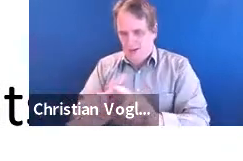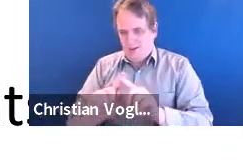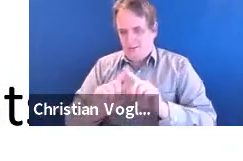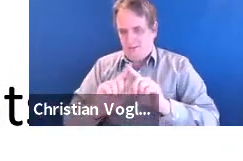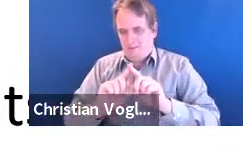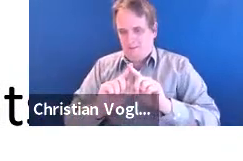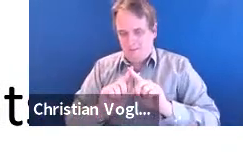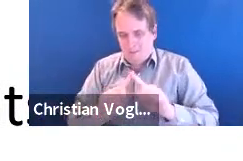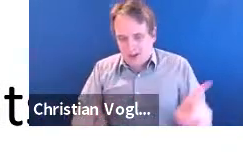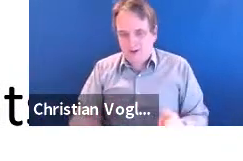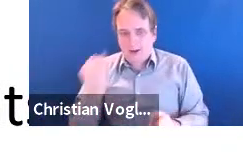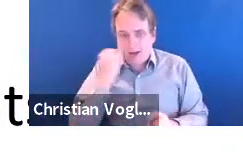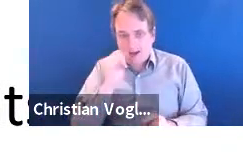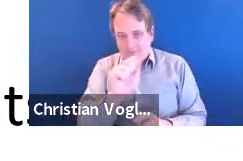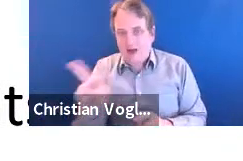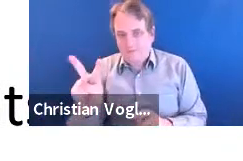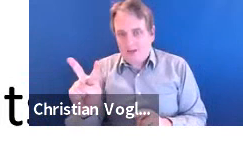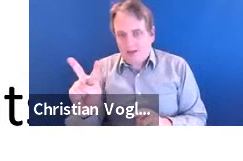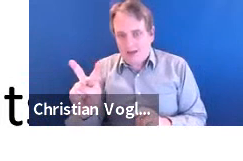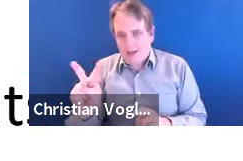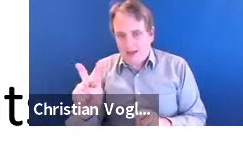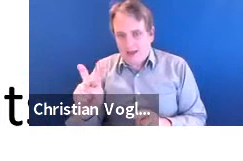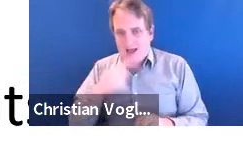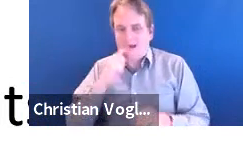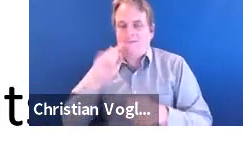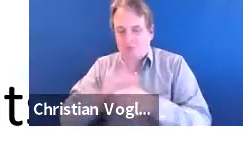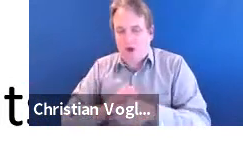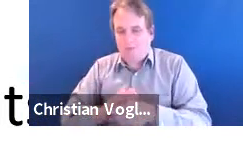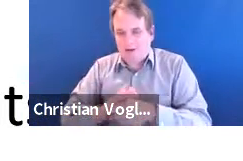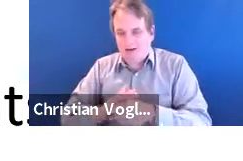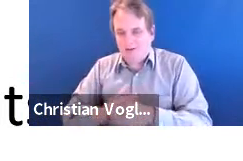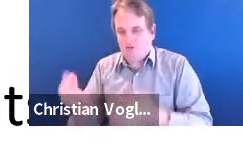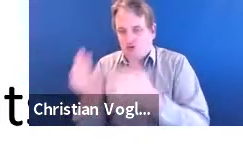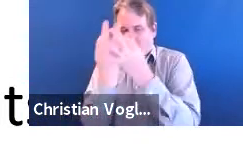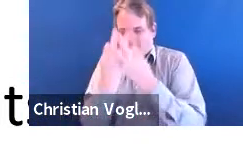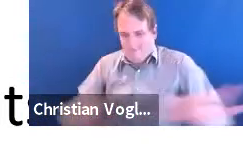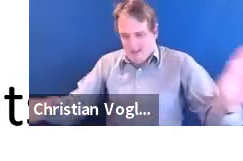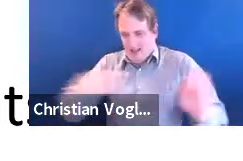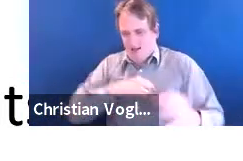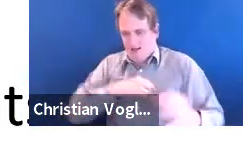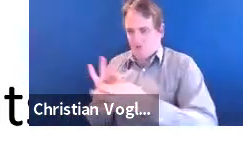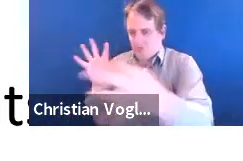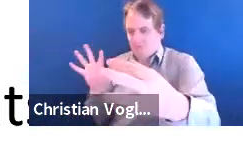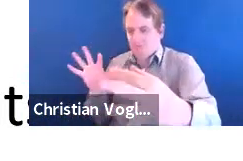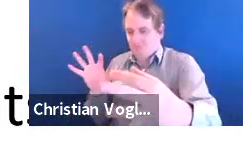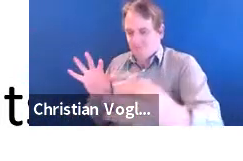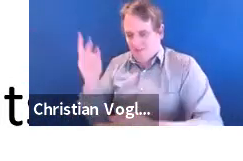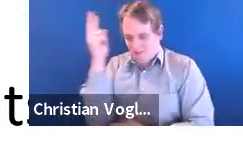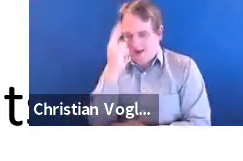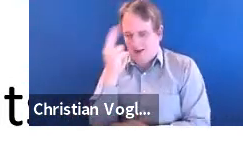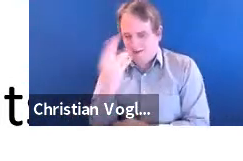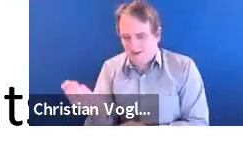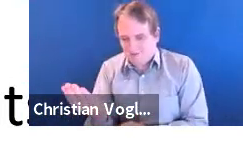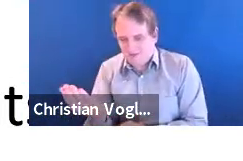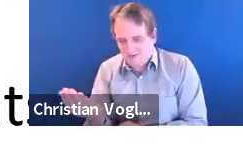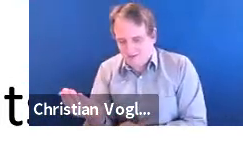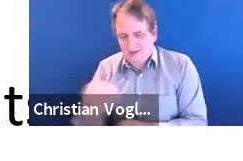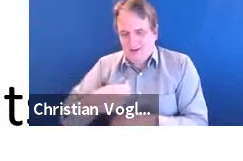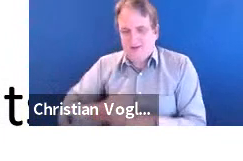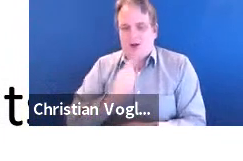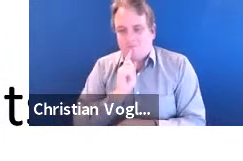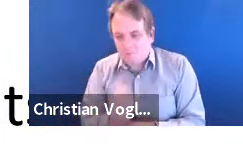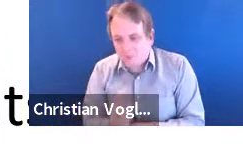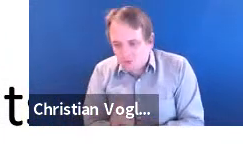some of this, including, for example, the idea that one ought not use text while driving. That's certainly possible.